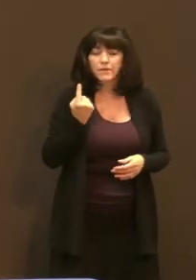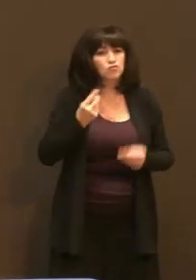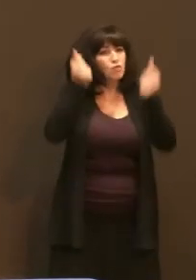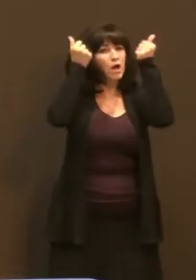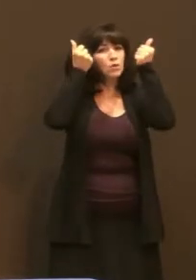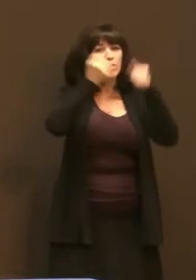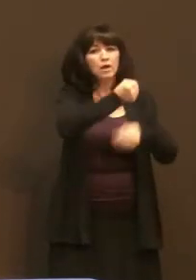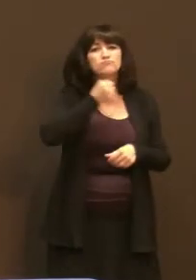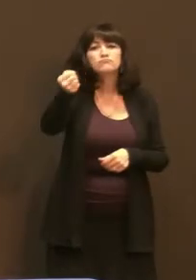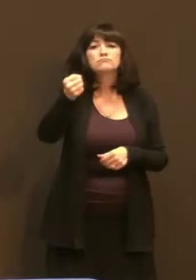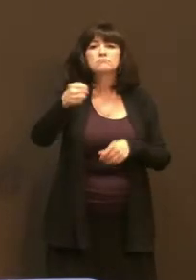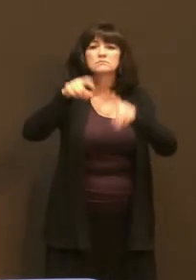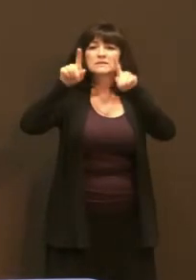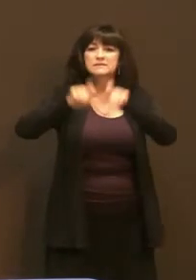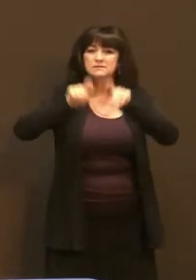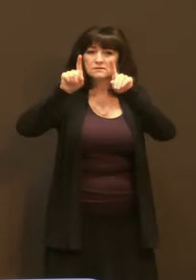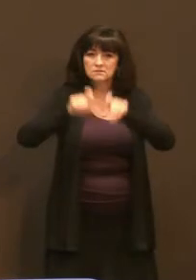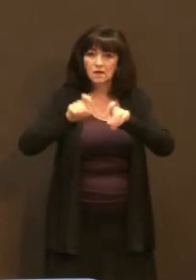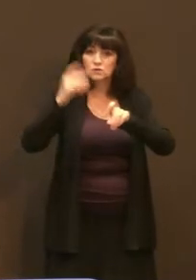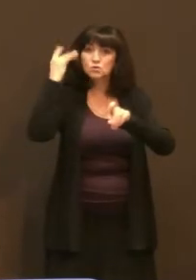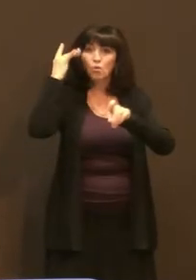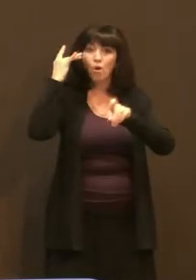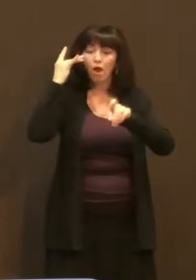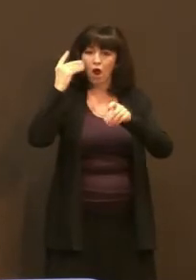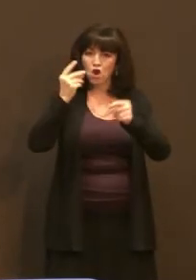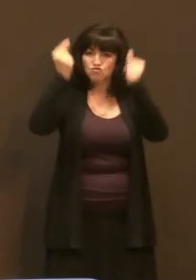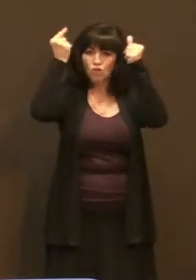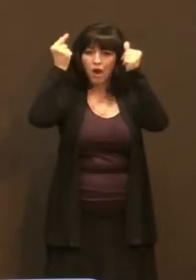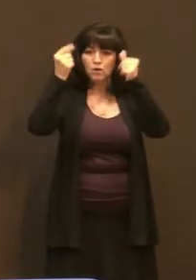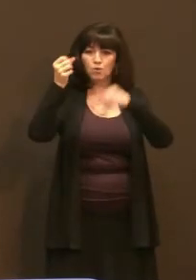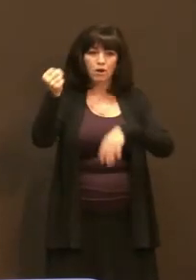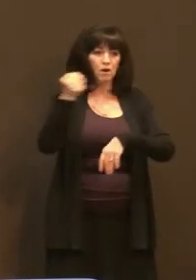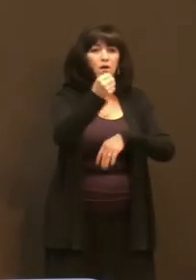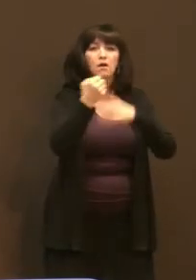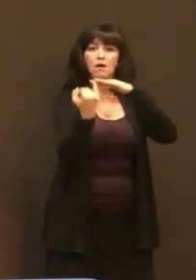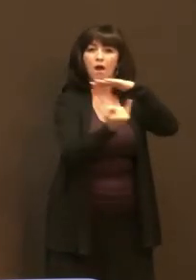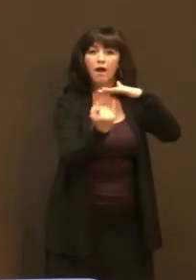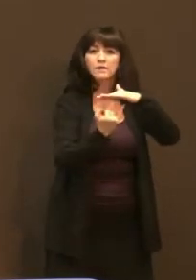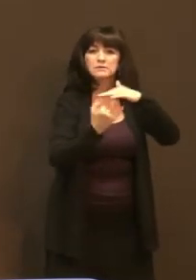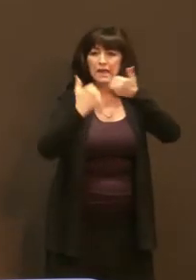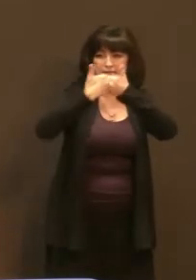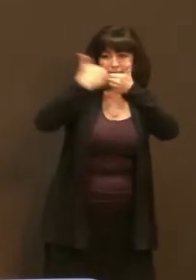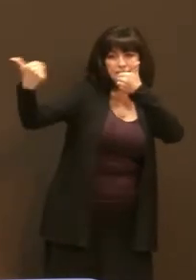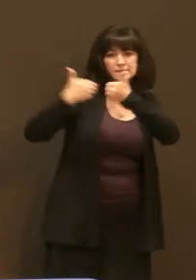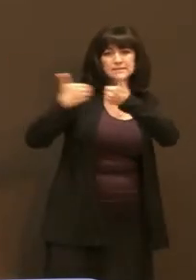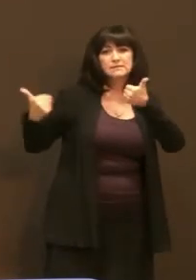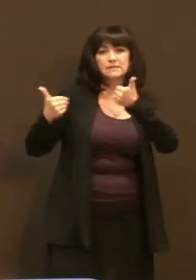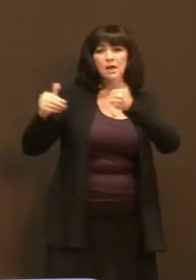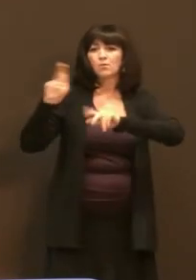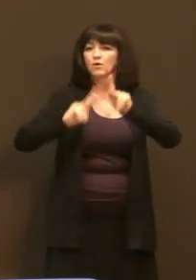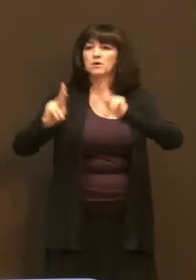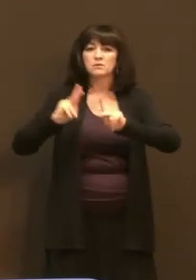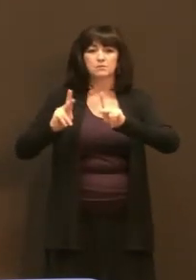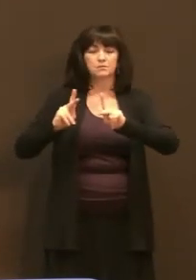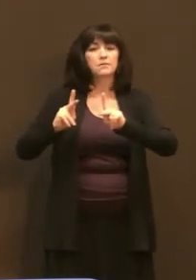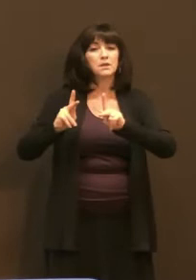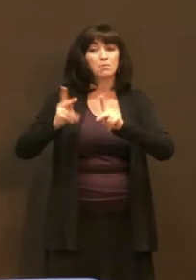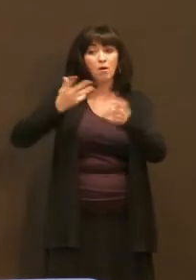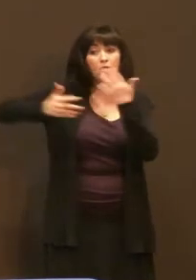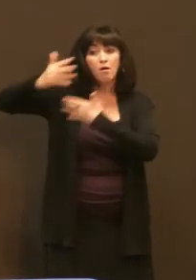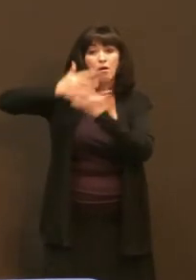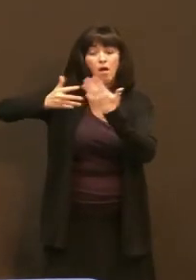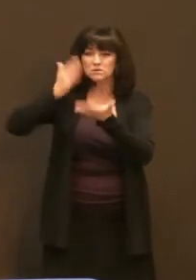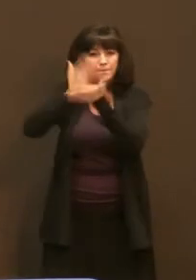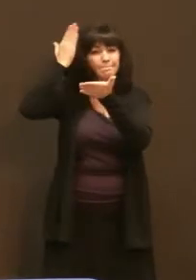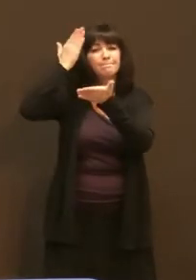people can be isolated if need be, and appropriate precautions can take place. So a